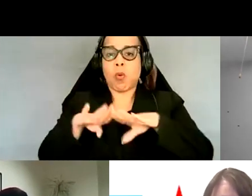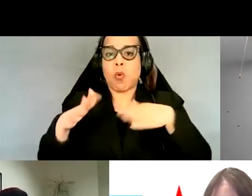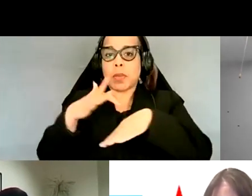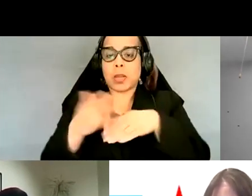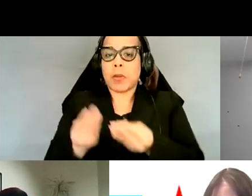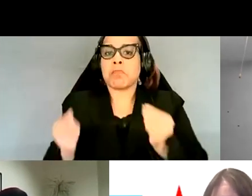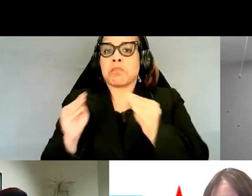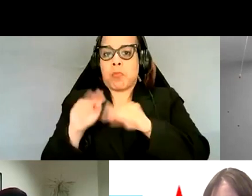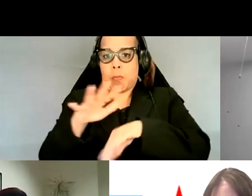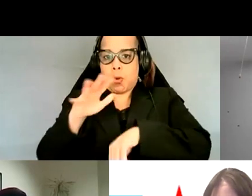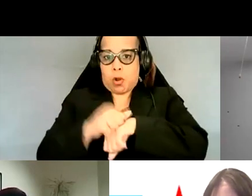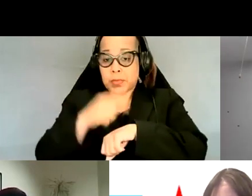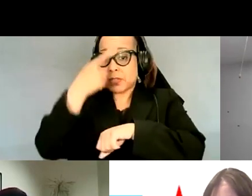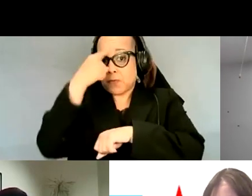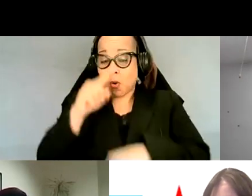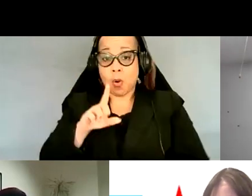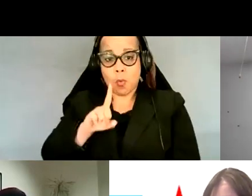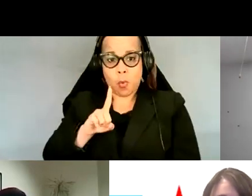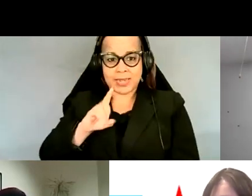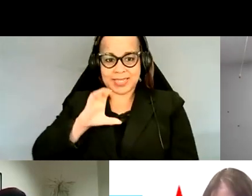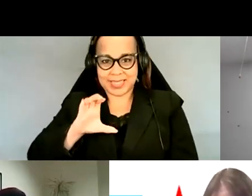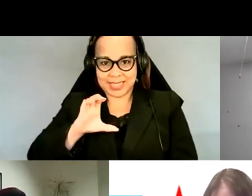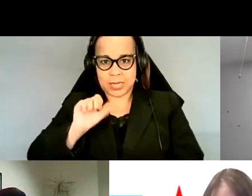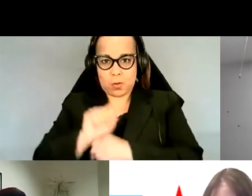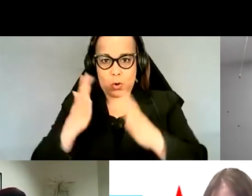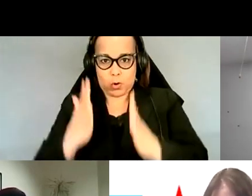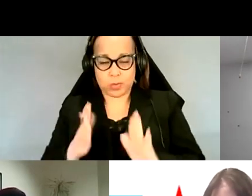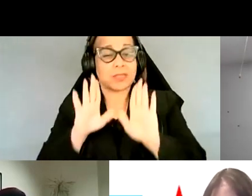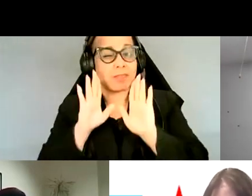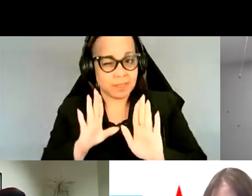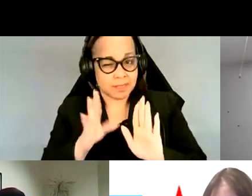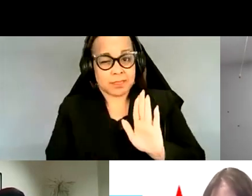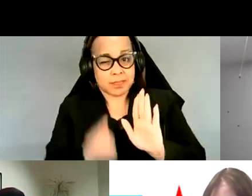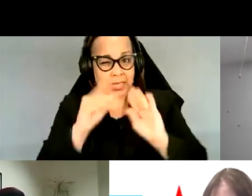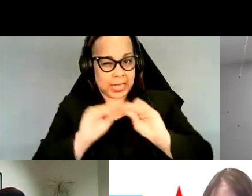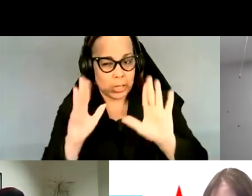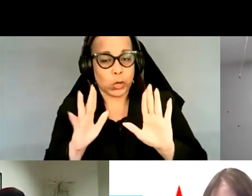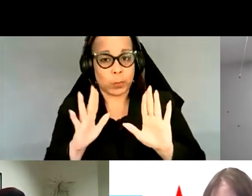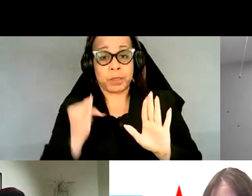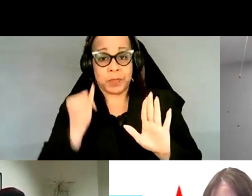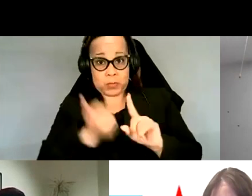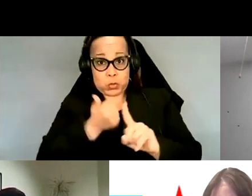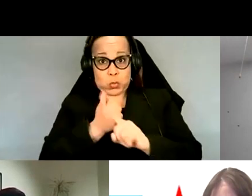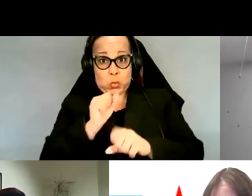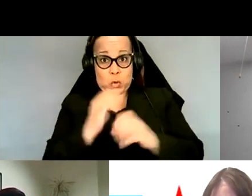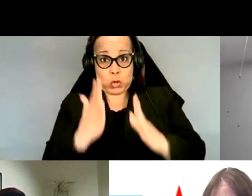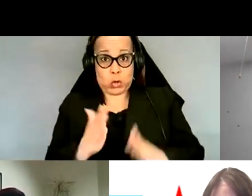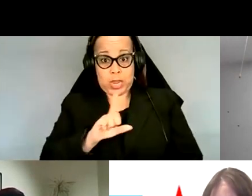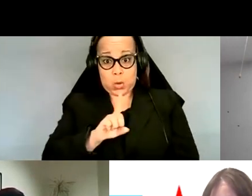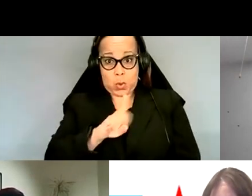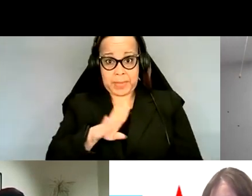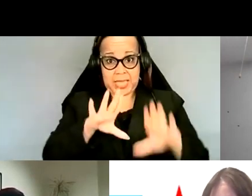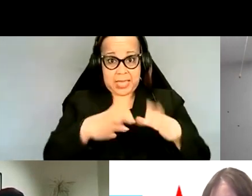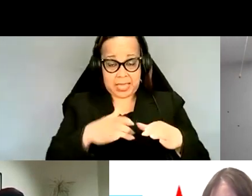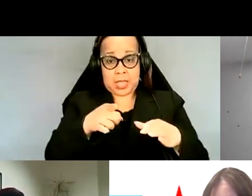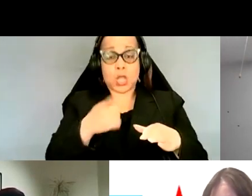more appointments for the 1C workers. Now, what I do want to make clear is that if you are a worker in 1B and